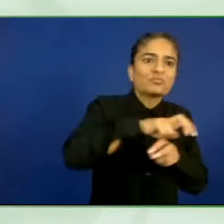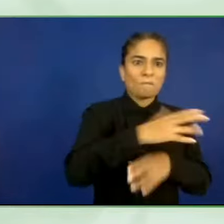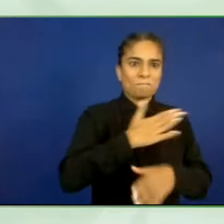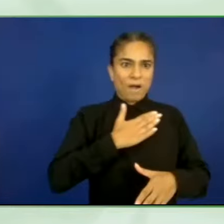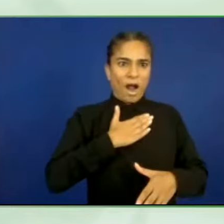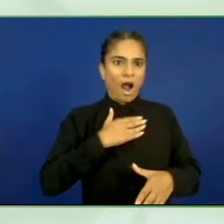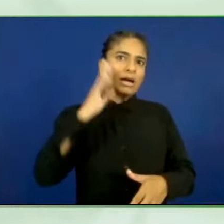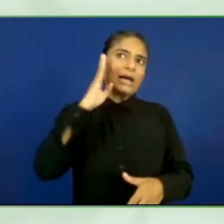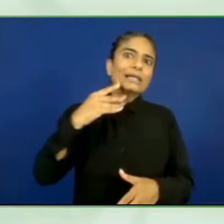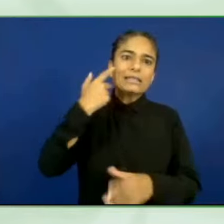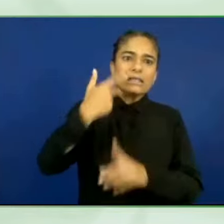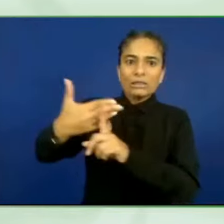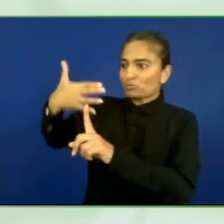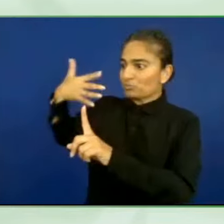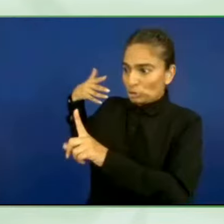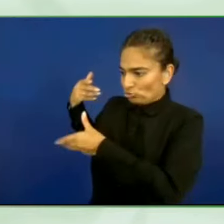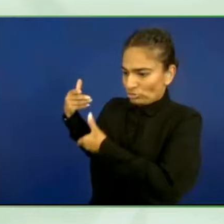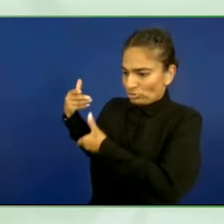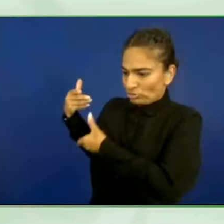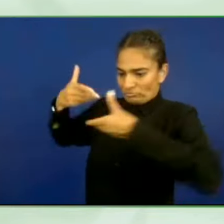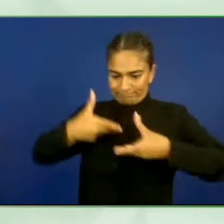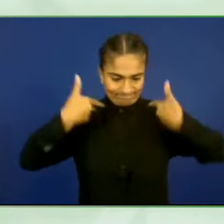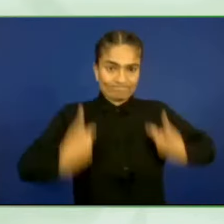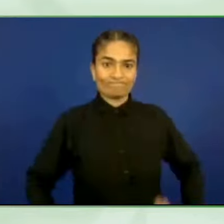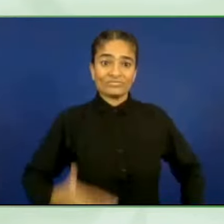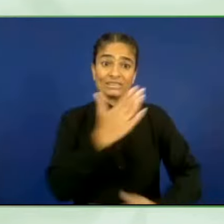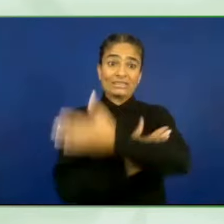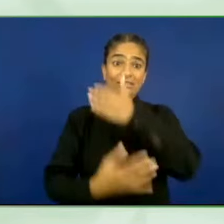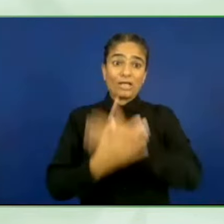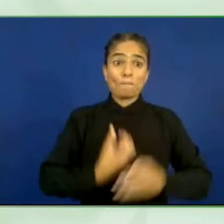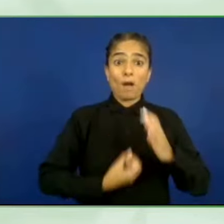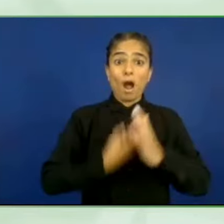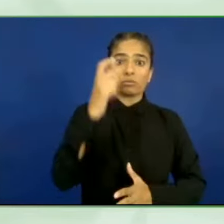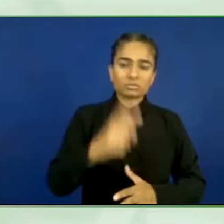disabled visual artist and show my work. And